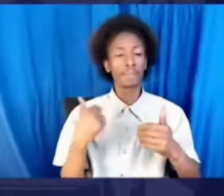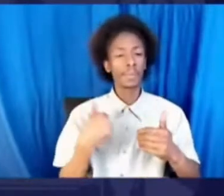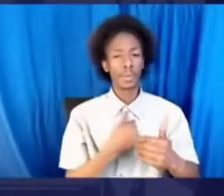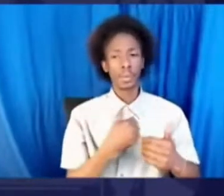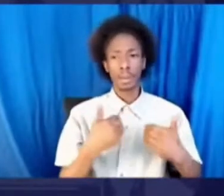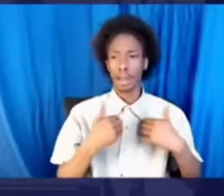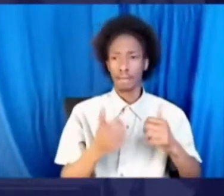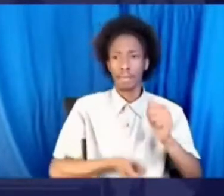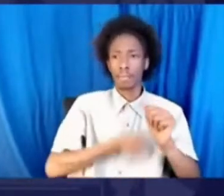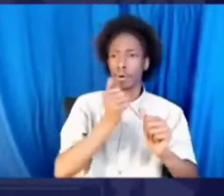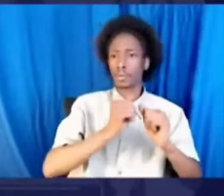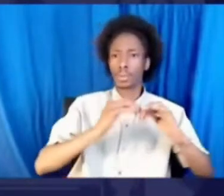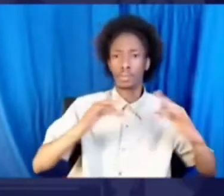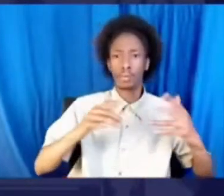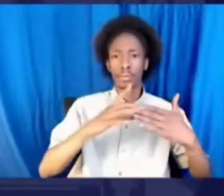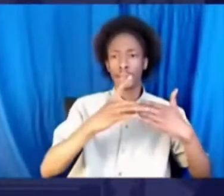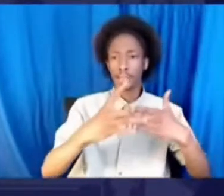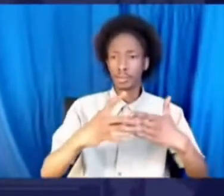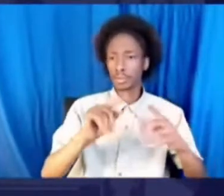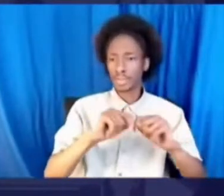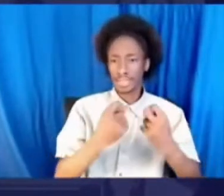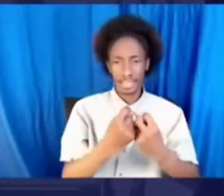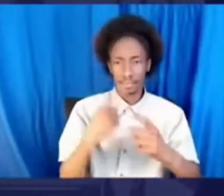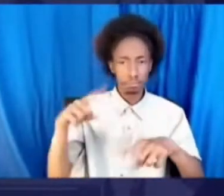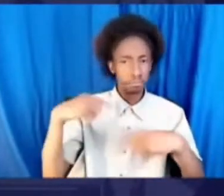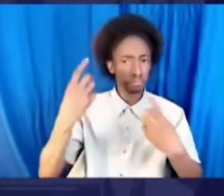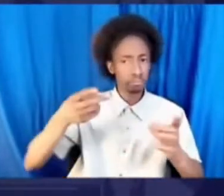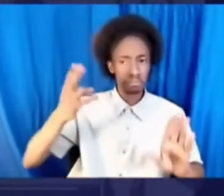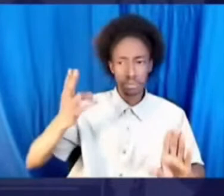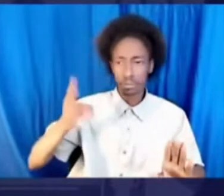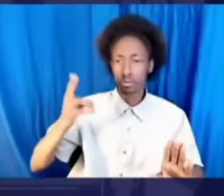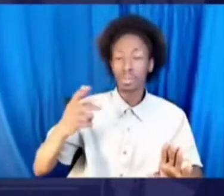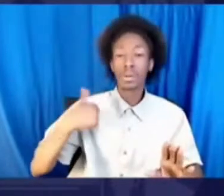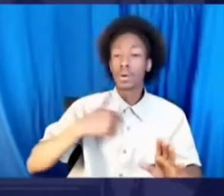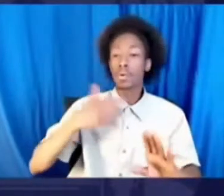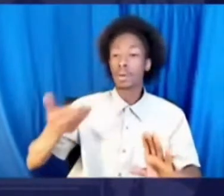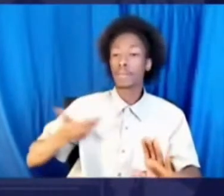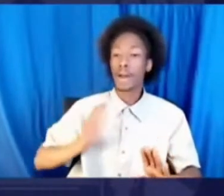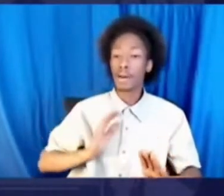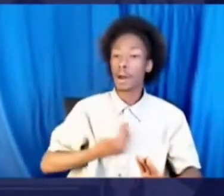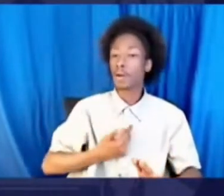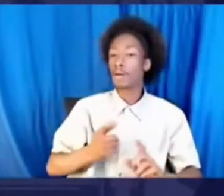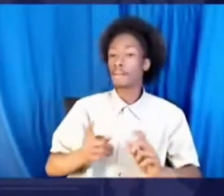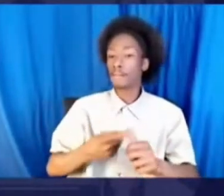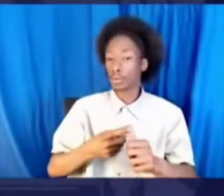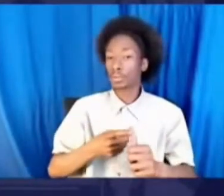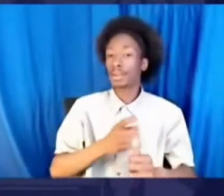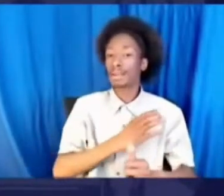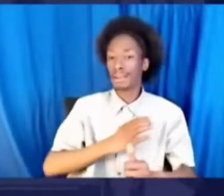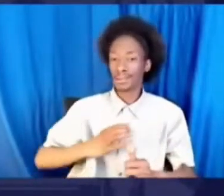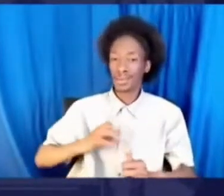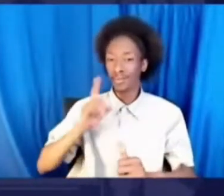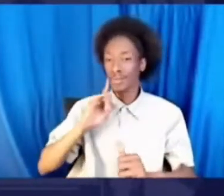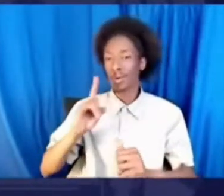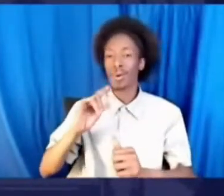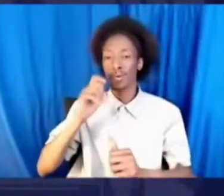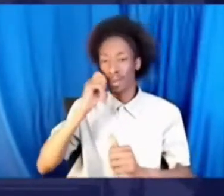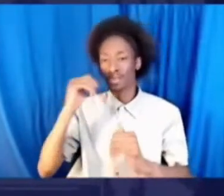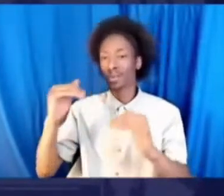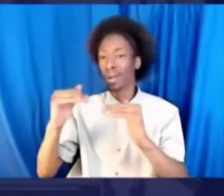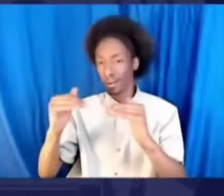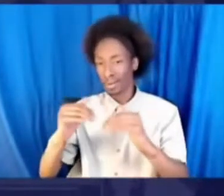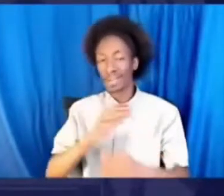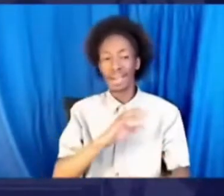leadership team in Treasury's history. We have hired our first counselor for racial equity, and we have